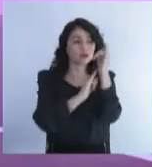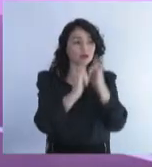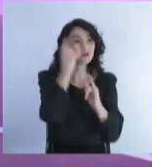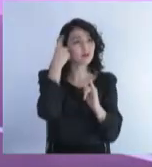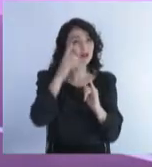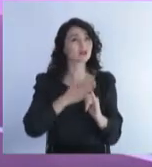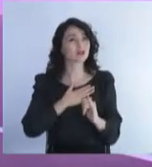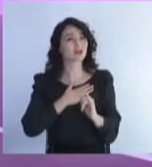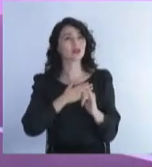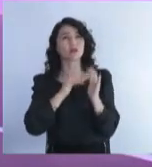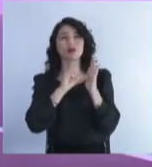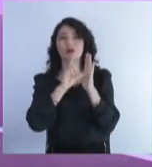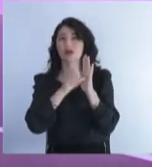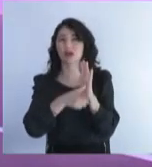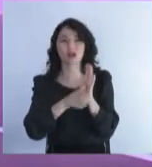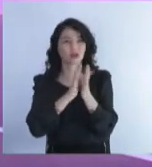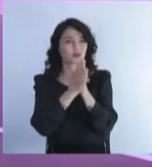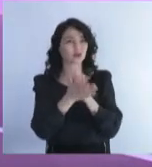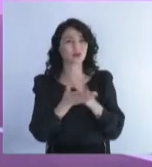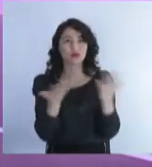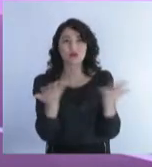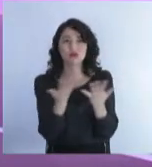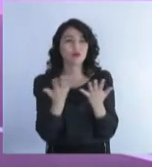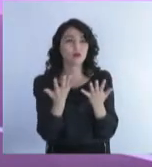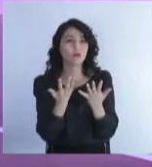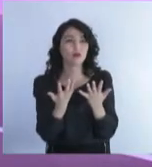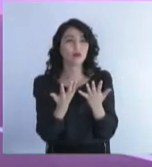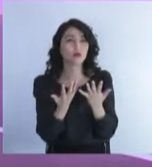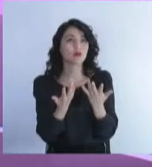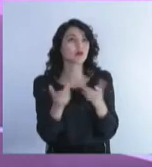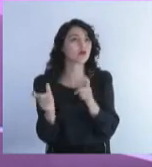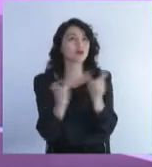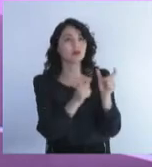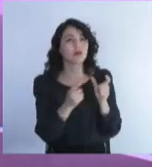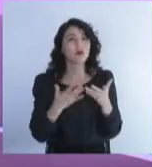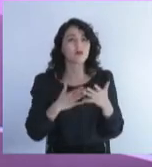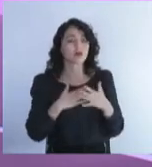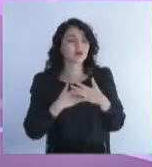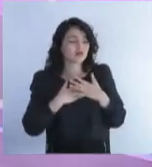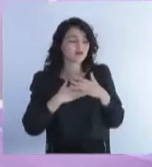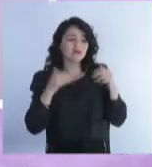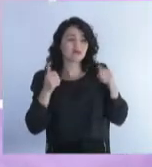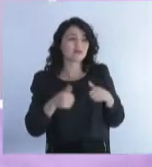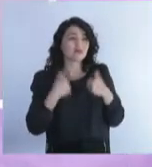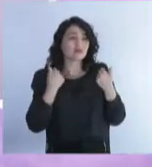lento. ¿Cómo hago para no sentirme sin ganas ni esperanza?